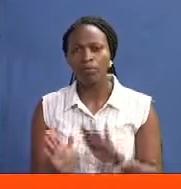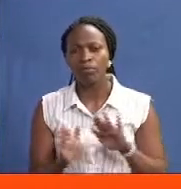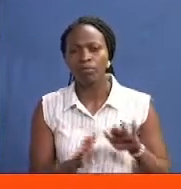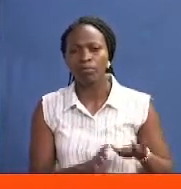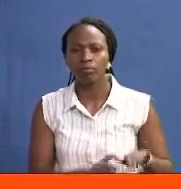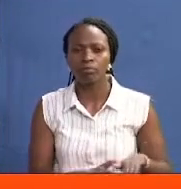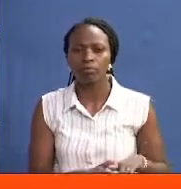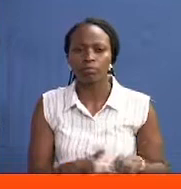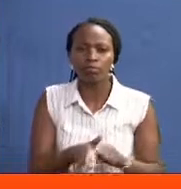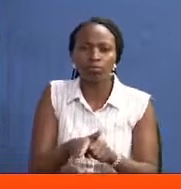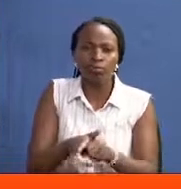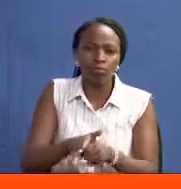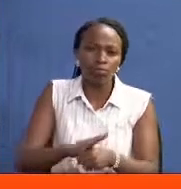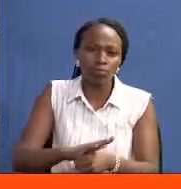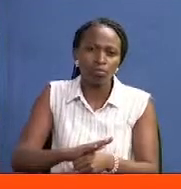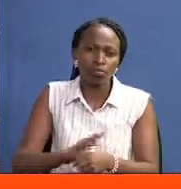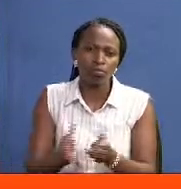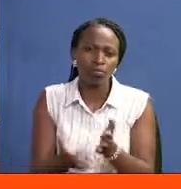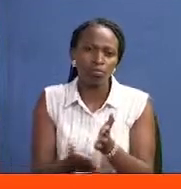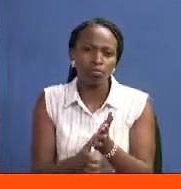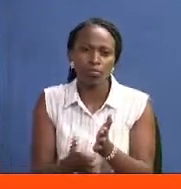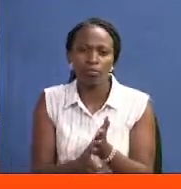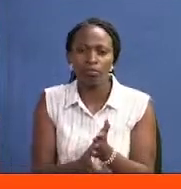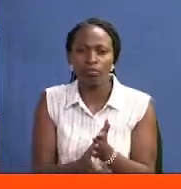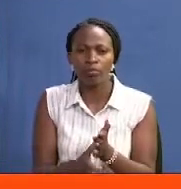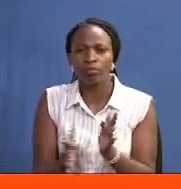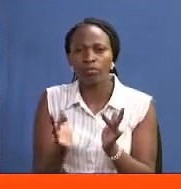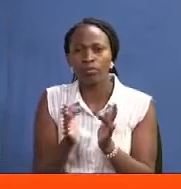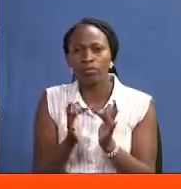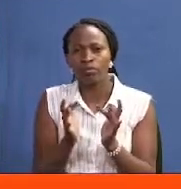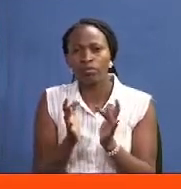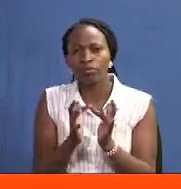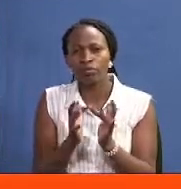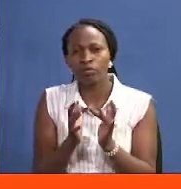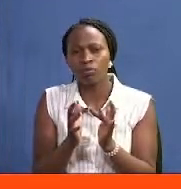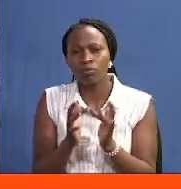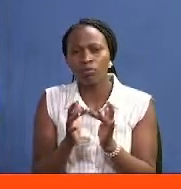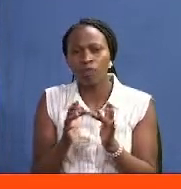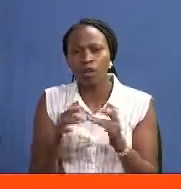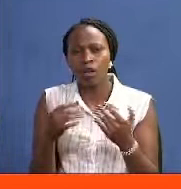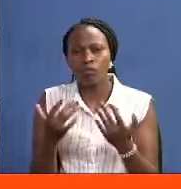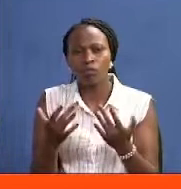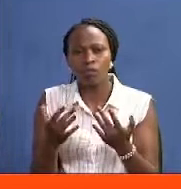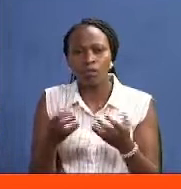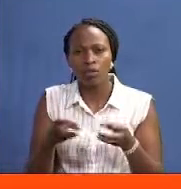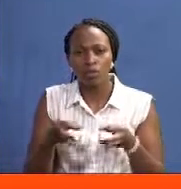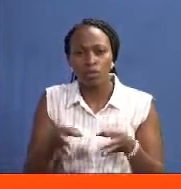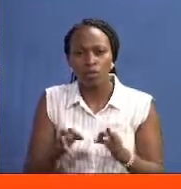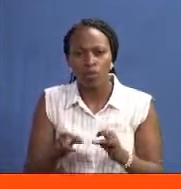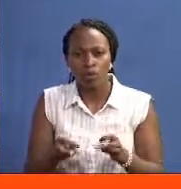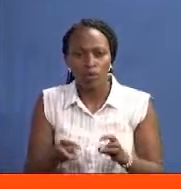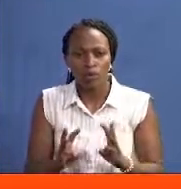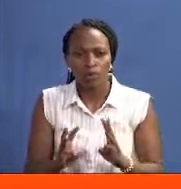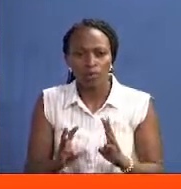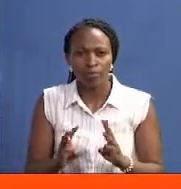during the COVID-19 pandemic, mm-hmm. The social media had a way of actually bringing a lot of income to people who did not